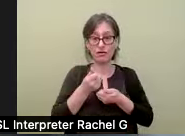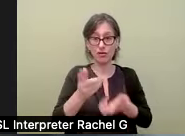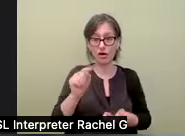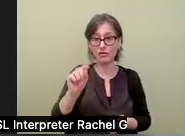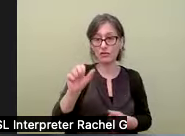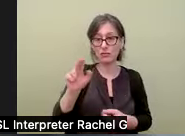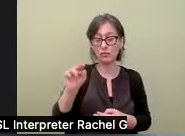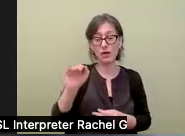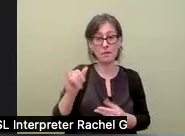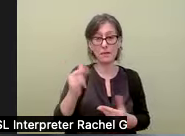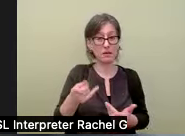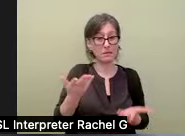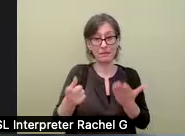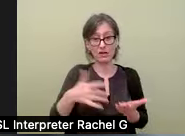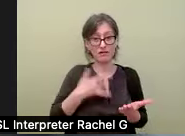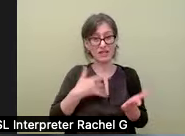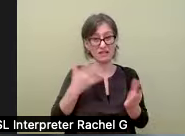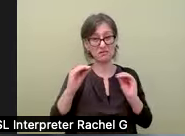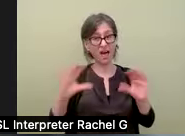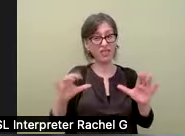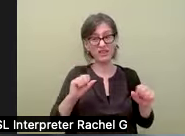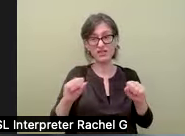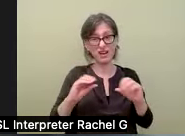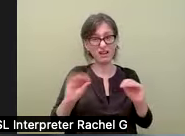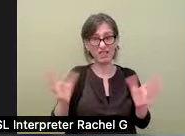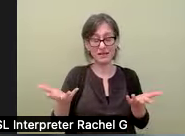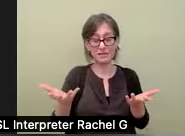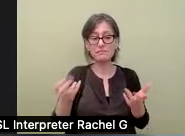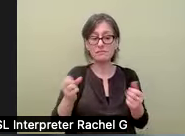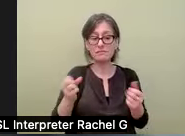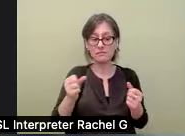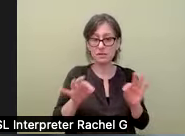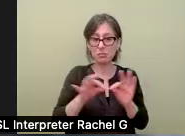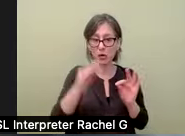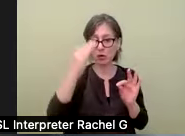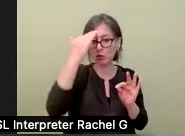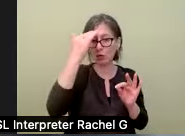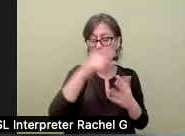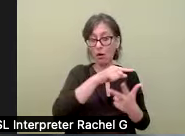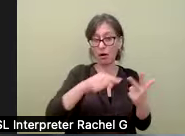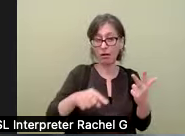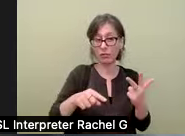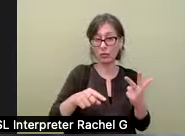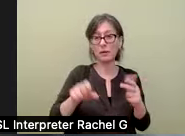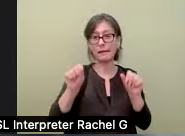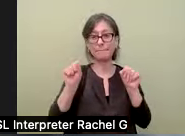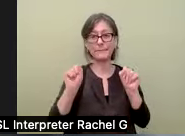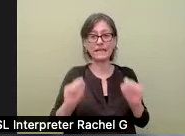wouldn't necessarily feel any strong shaking. So again, it's important to know all three of those